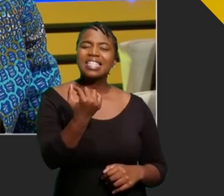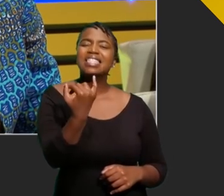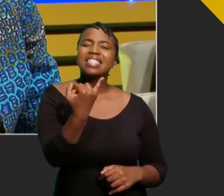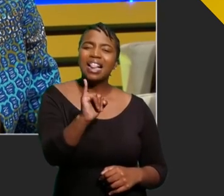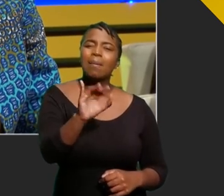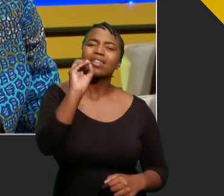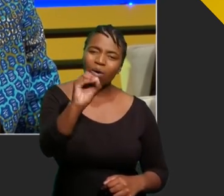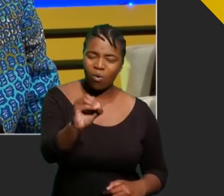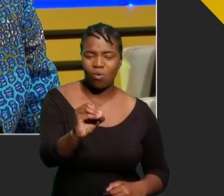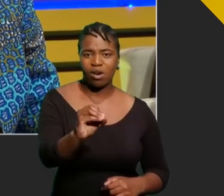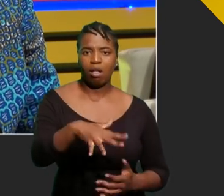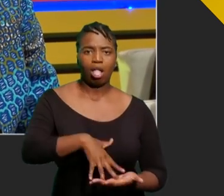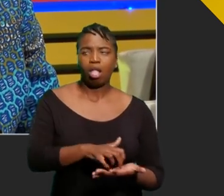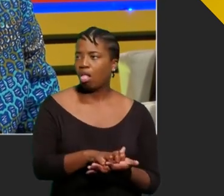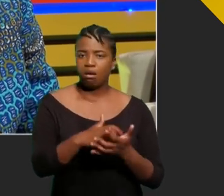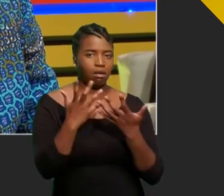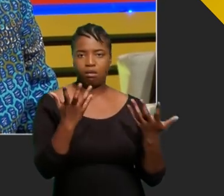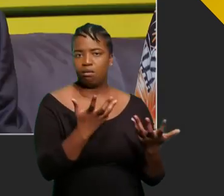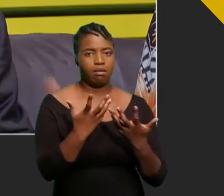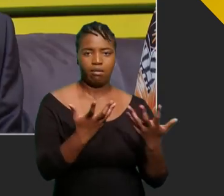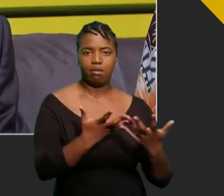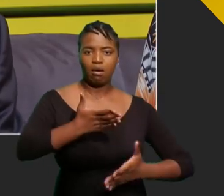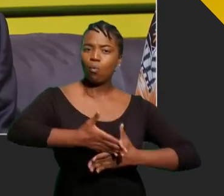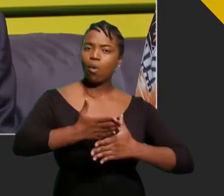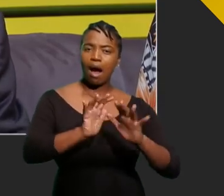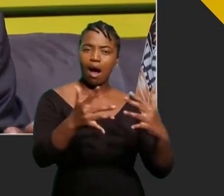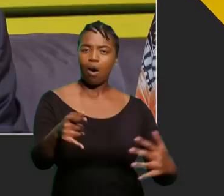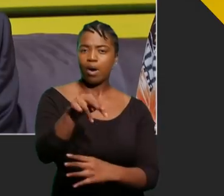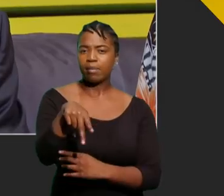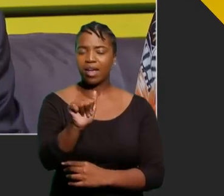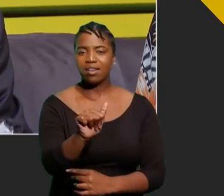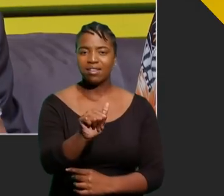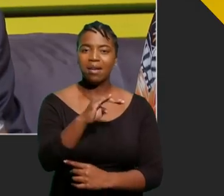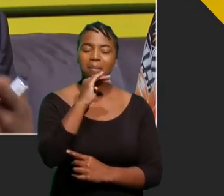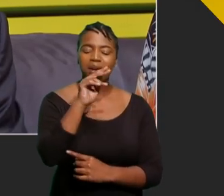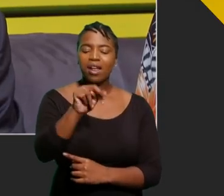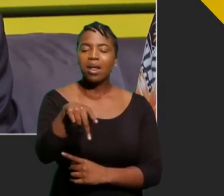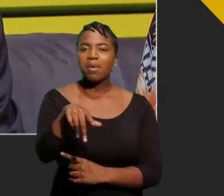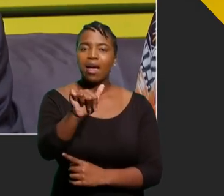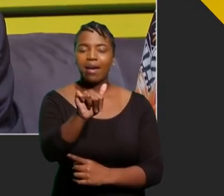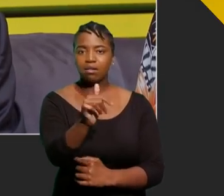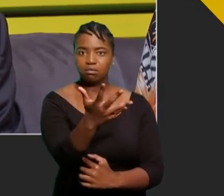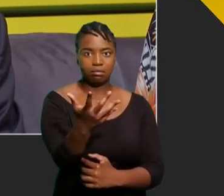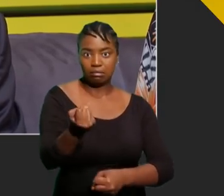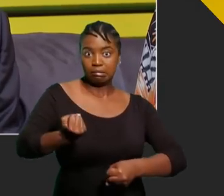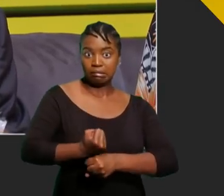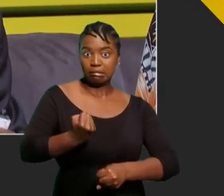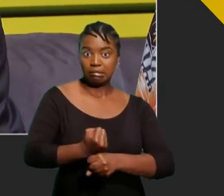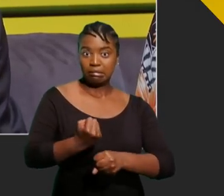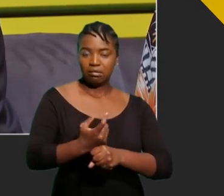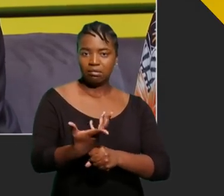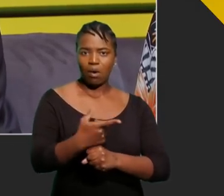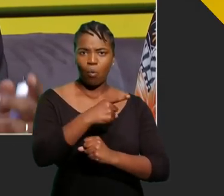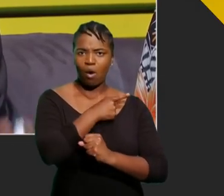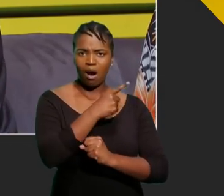also weakened the state's ability to actually prosecute. 100%. So the NPA was extremely weakened. There were no people. The